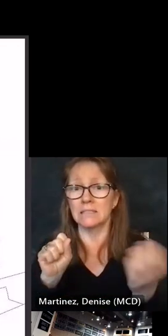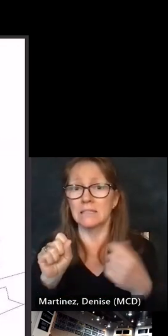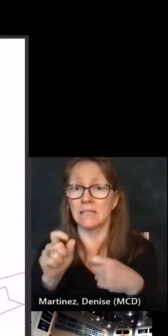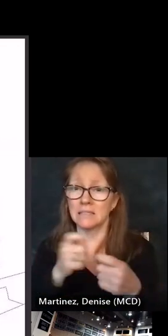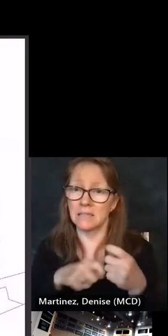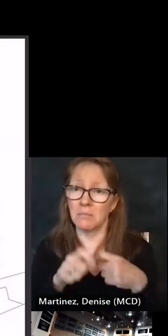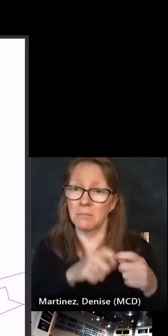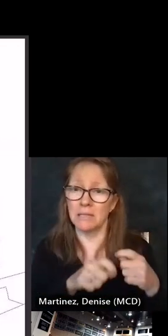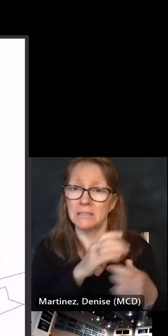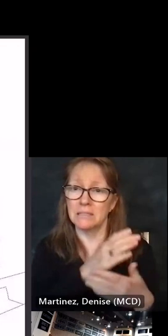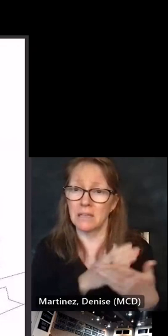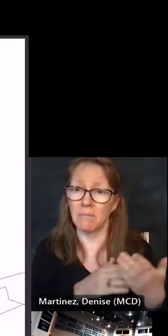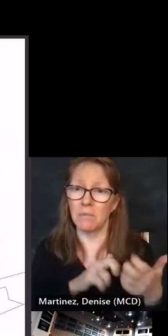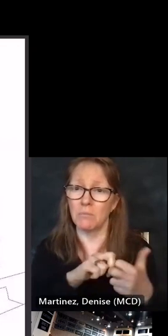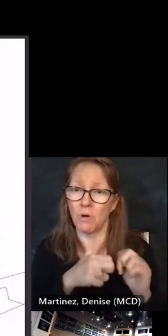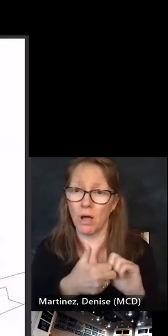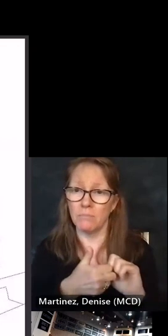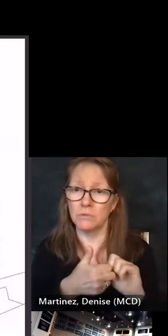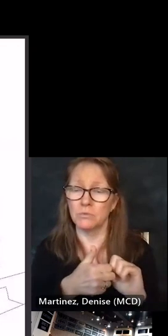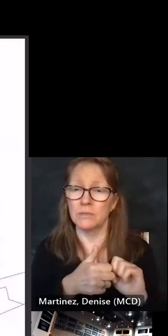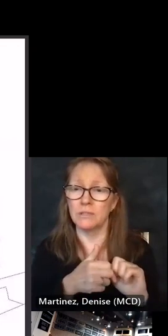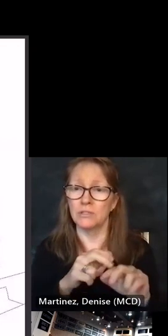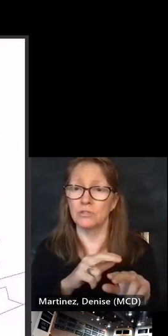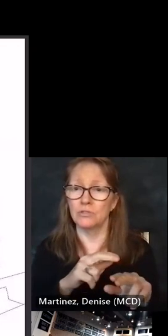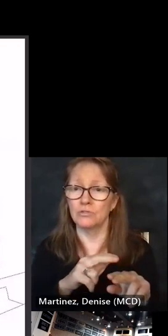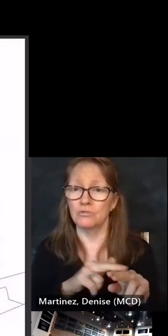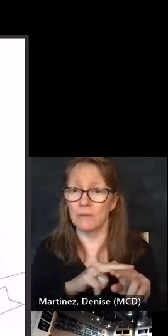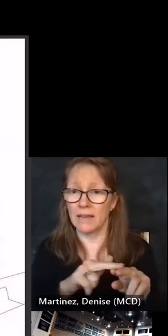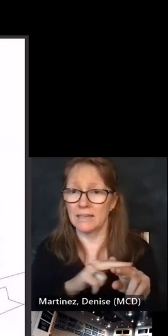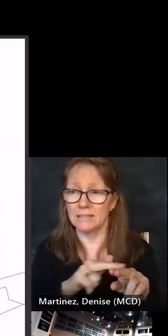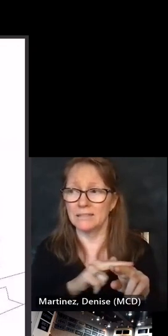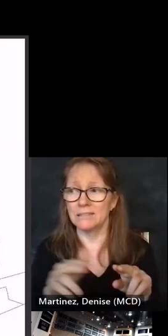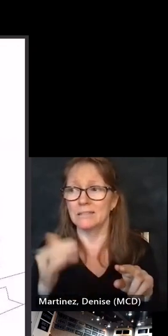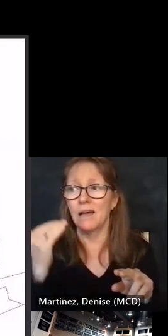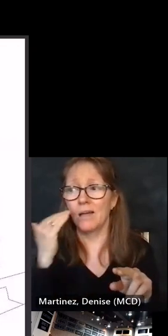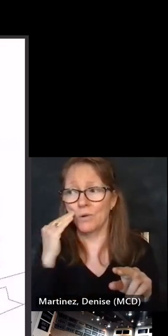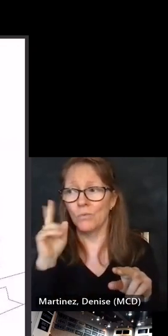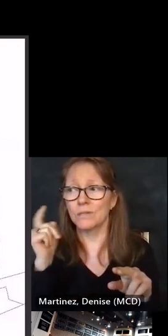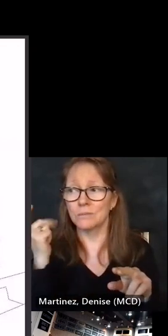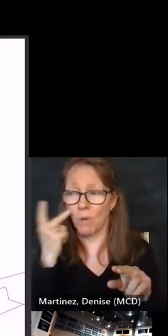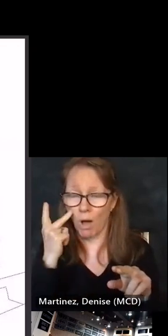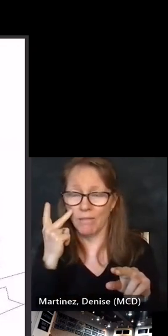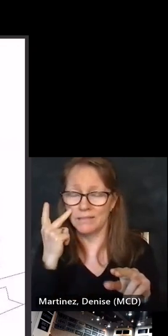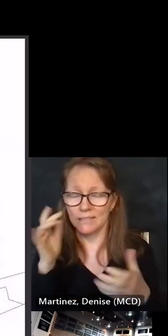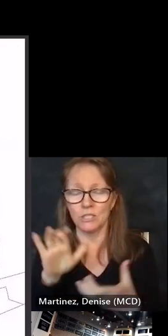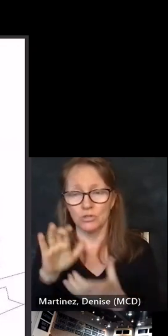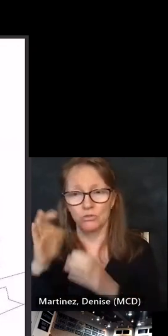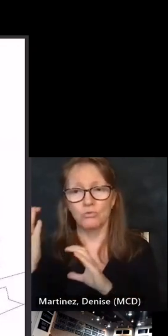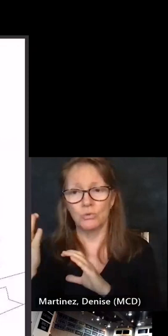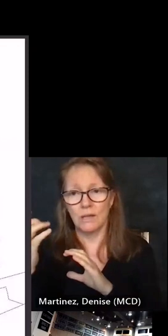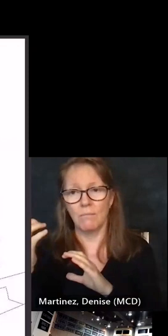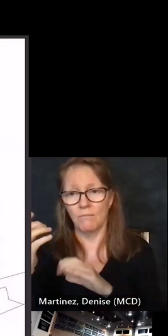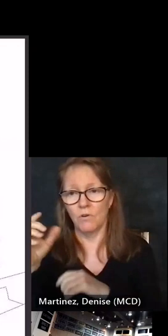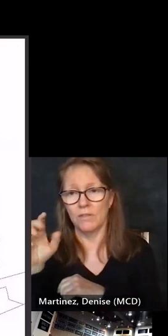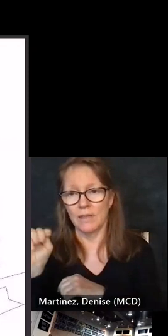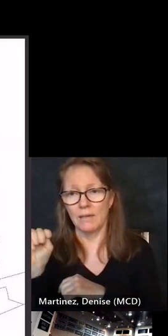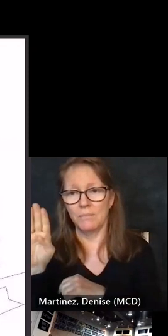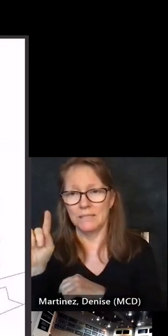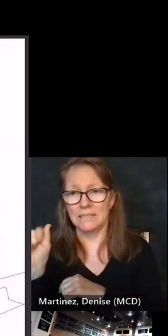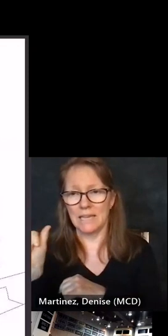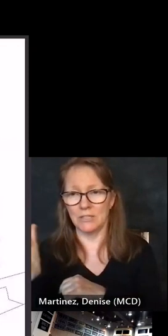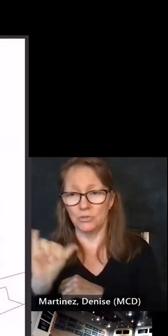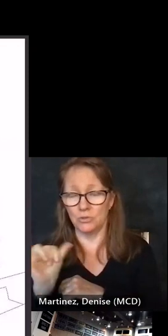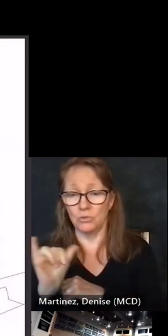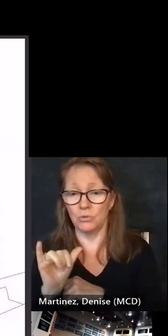having with the trains. I know there's politics involved, and that screws things up as well for the MBTA. But I've seen